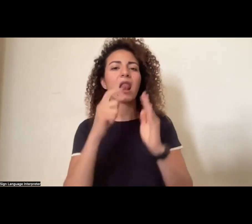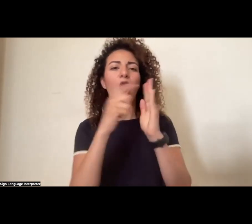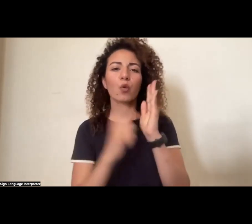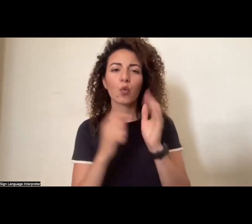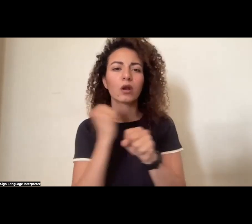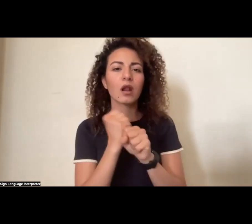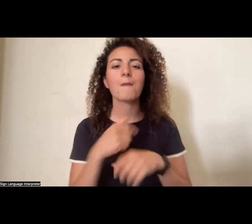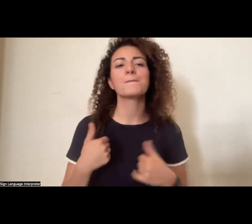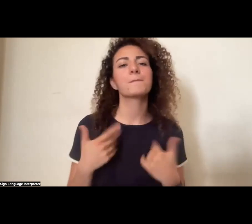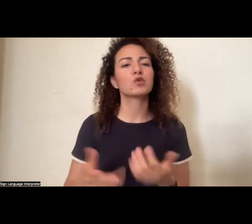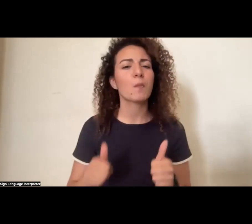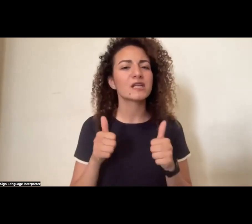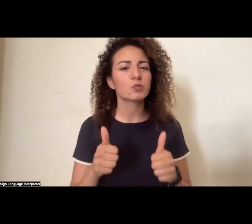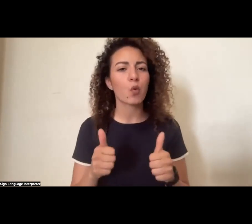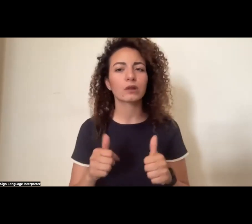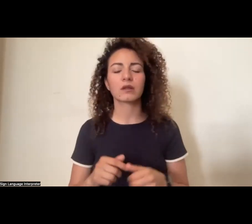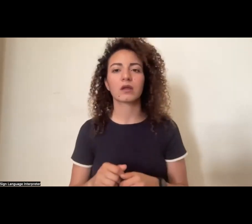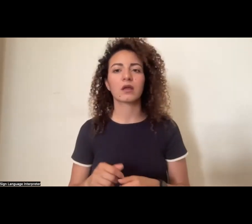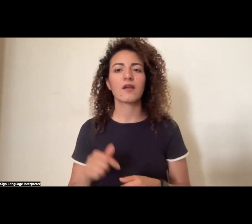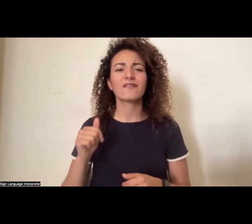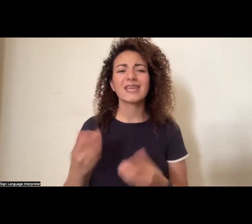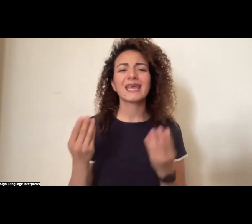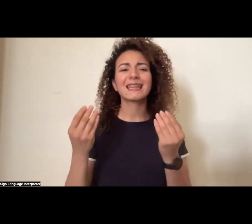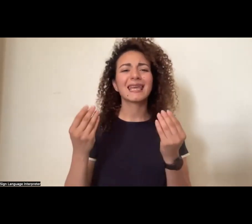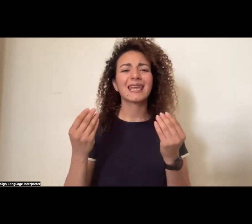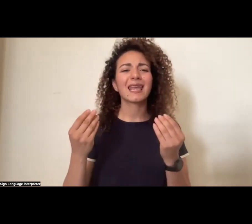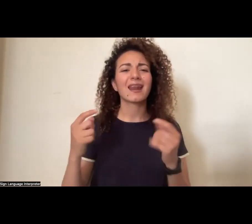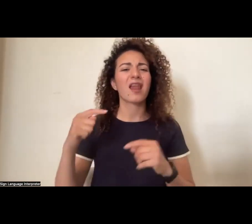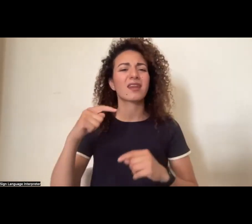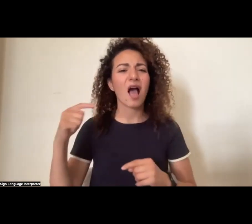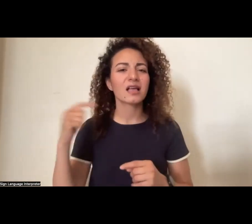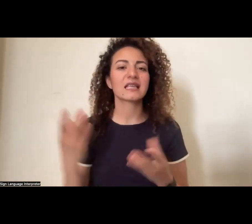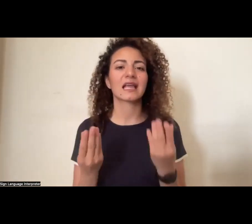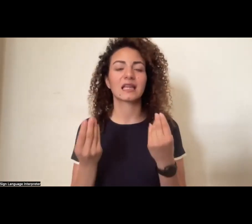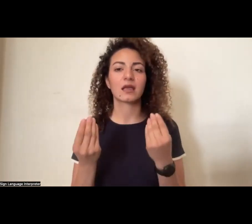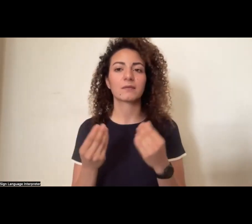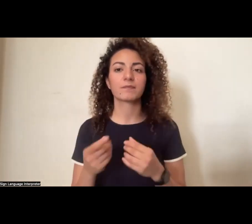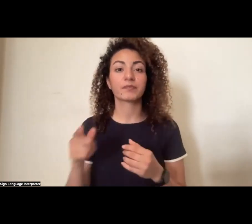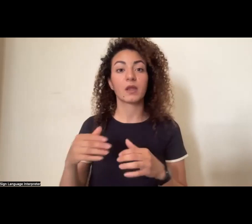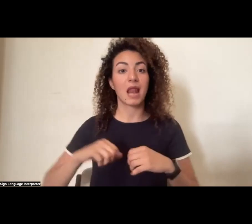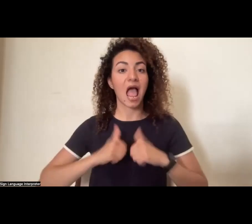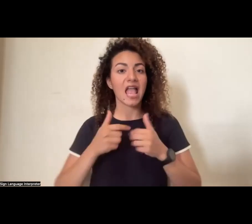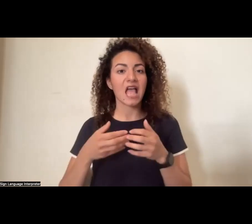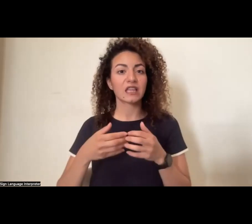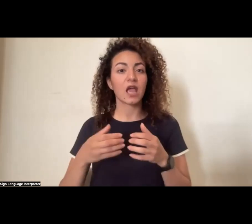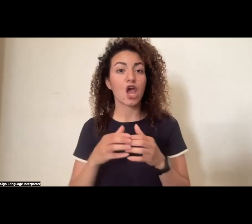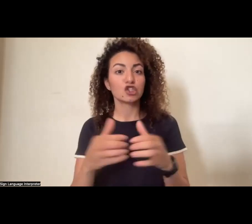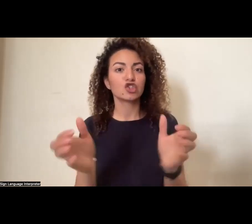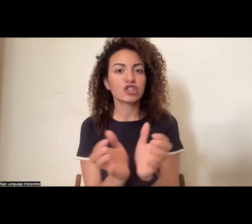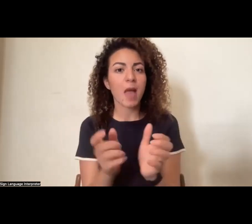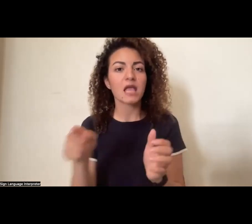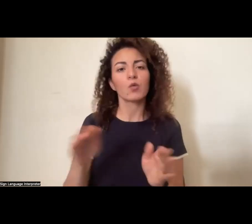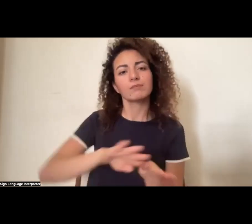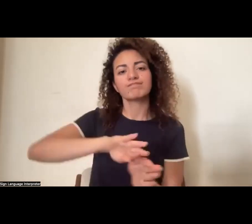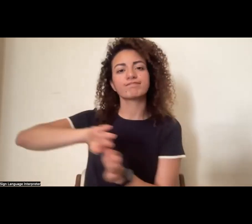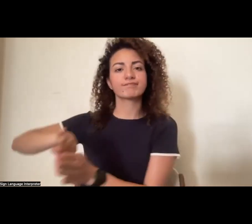for them. They're also often excluded from social life, and more importantly, or most importantly, from the